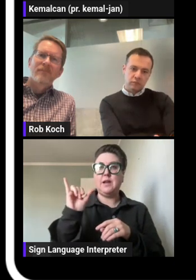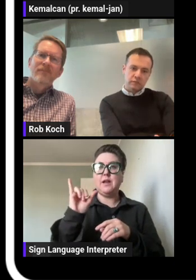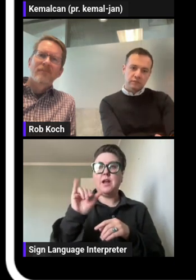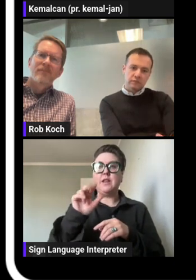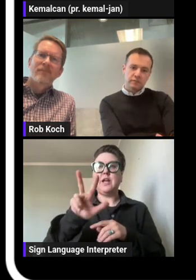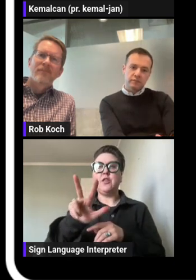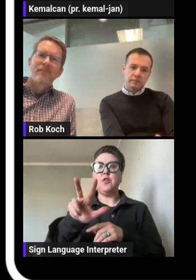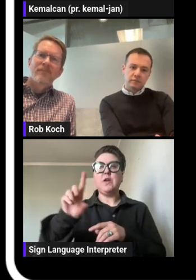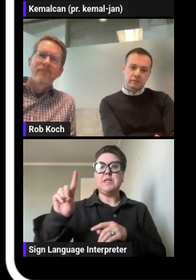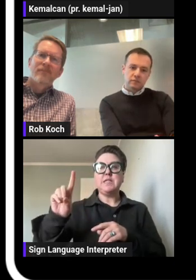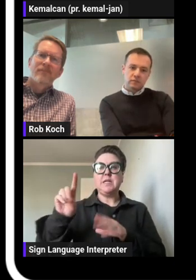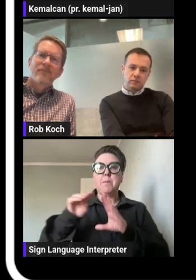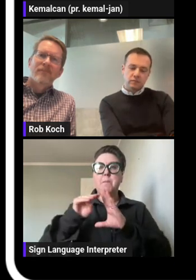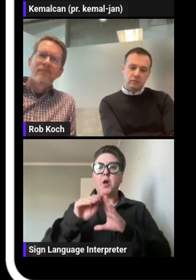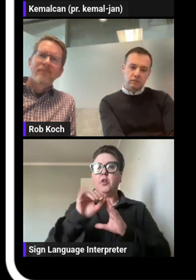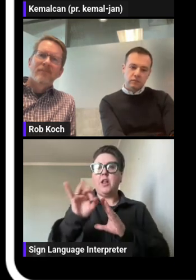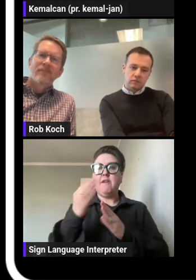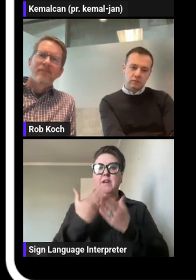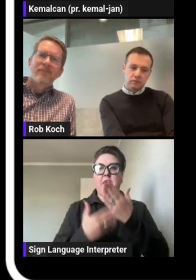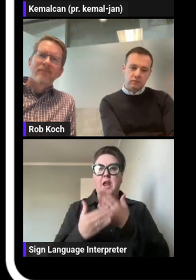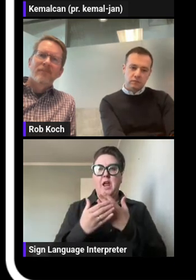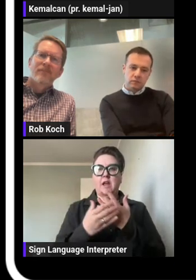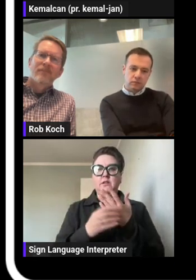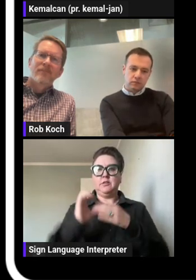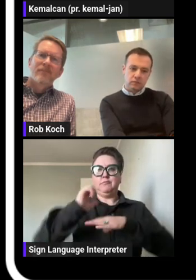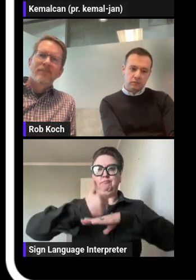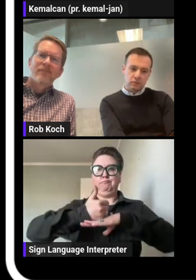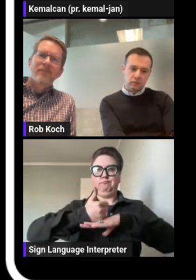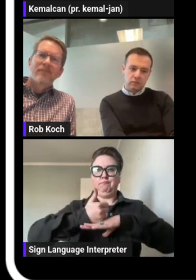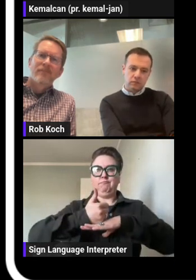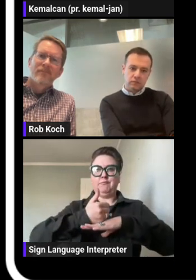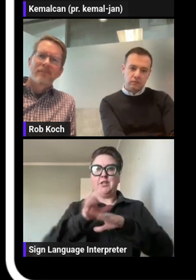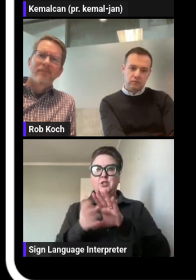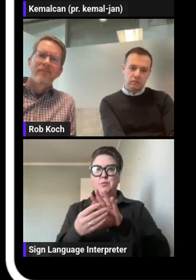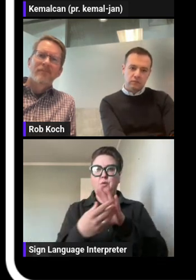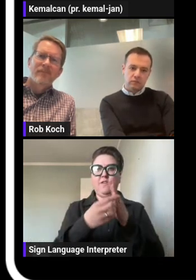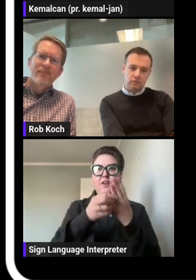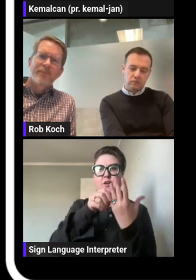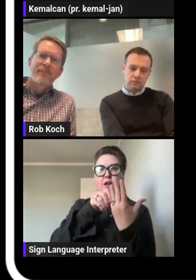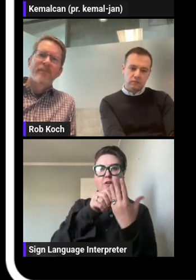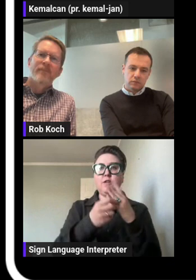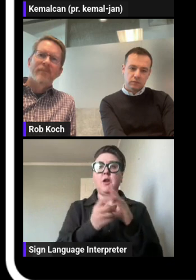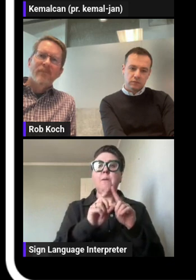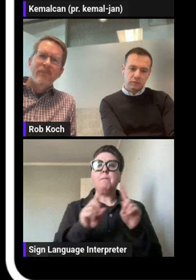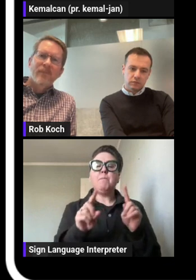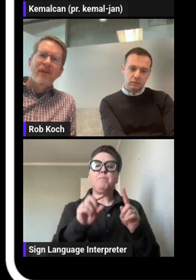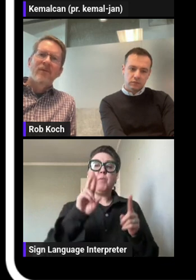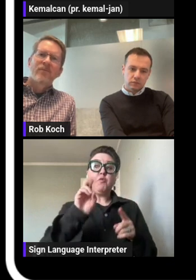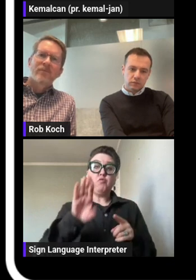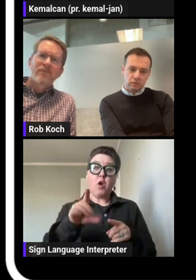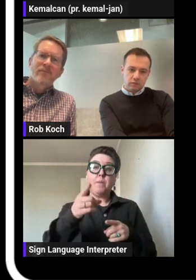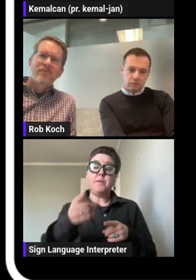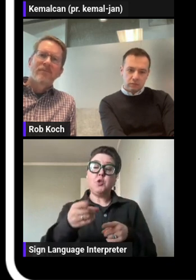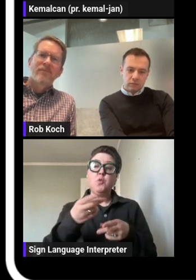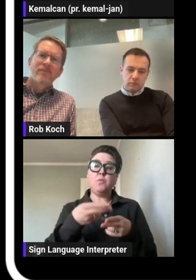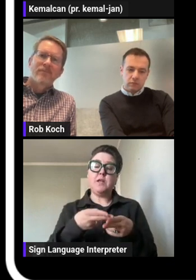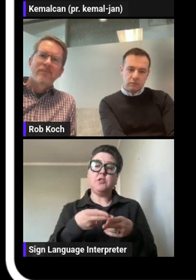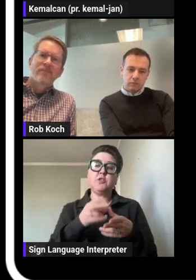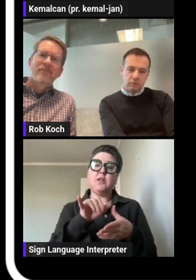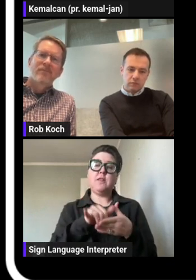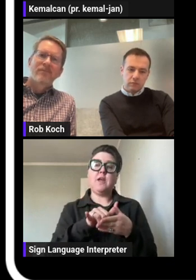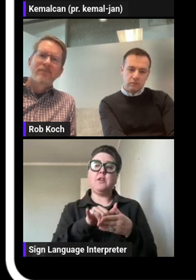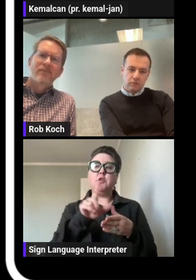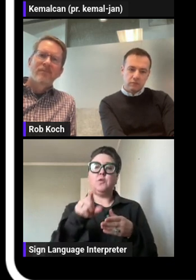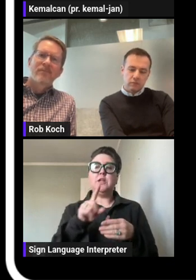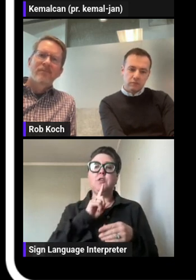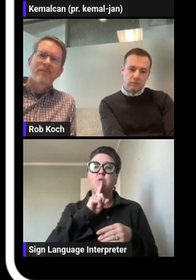having to get real images, 3D models in all the poses that you needed them in? But as Rob pointed out, was that you need it in a real